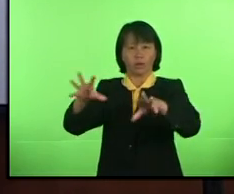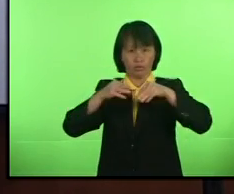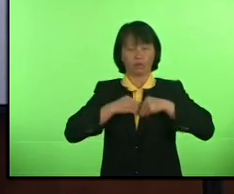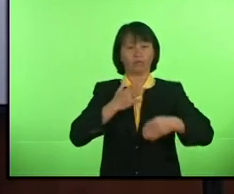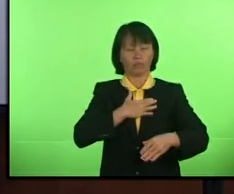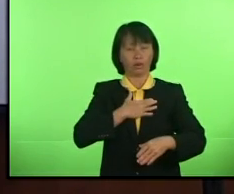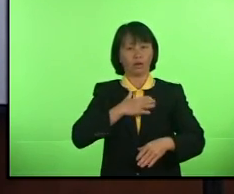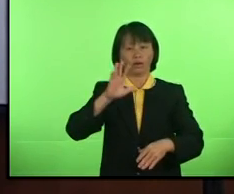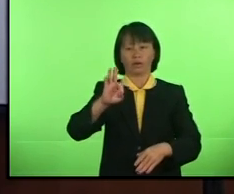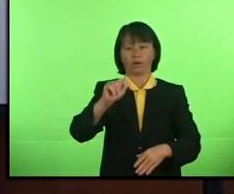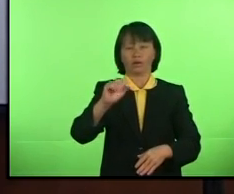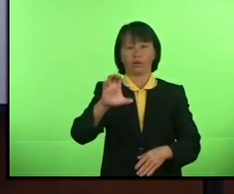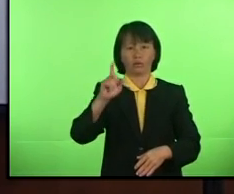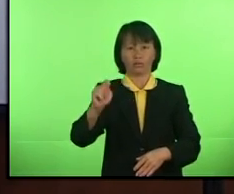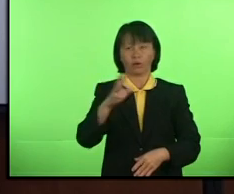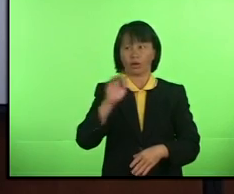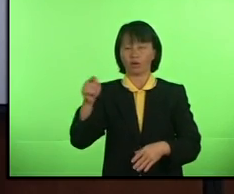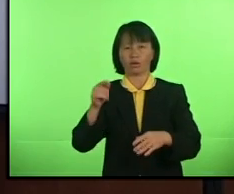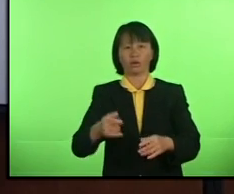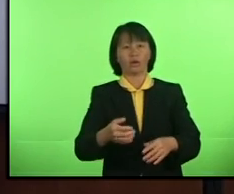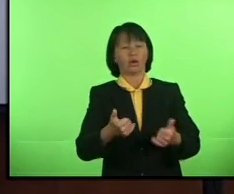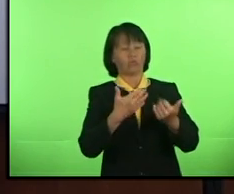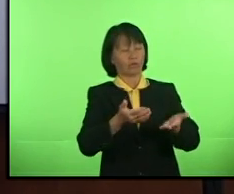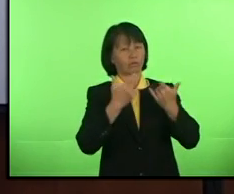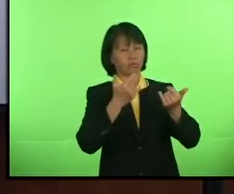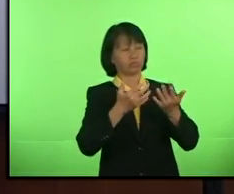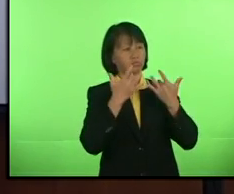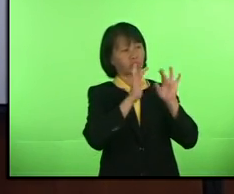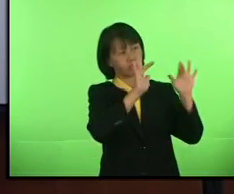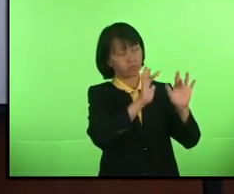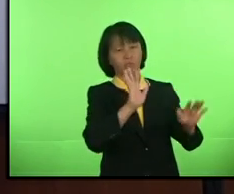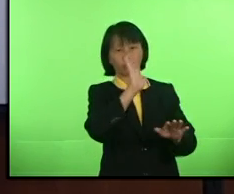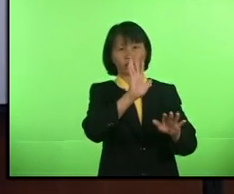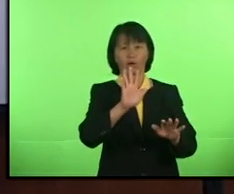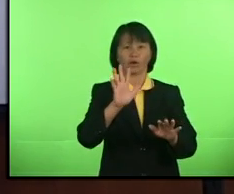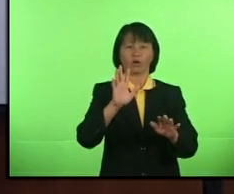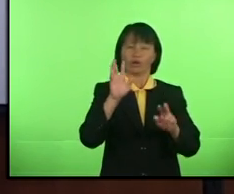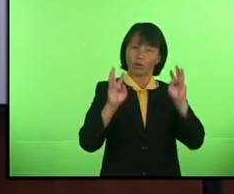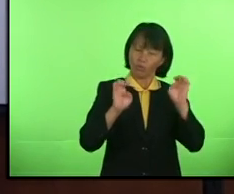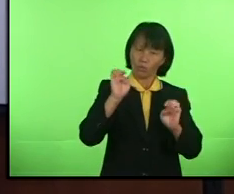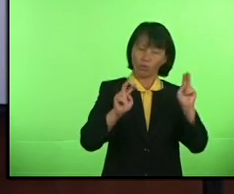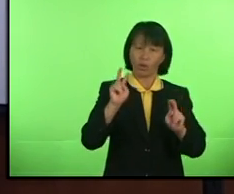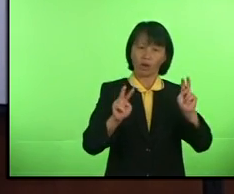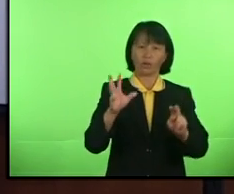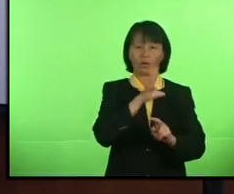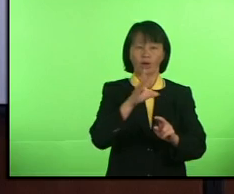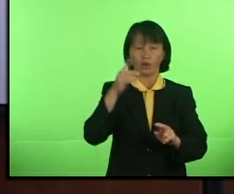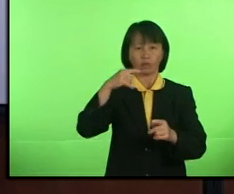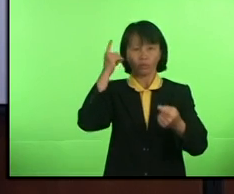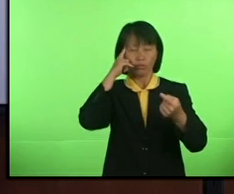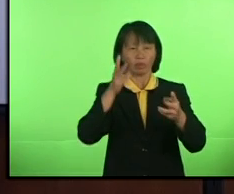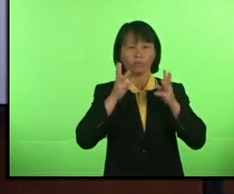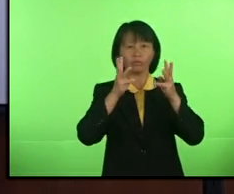facts, and they will embrace your values, and they will adopt your arguments and way of